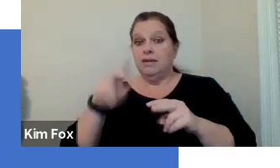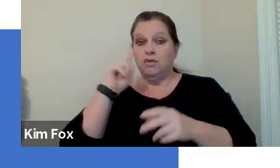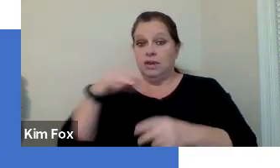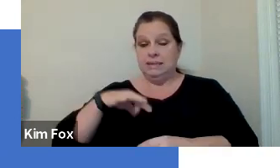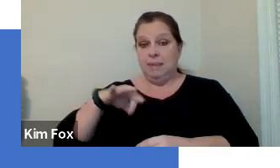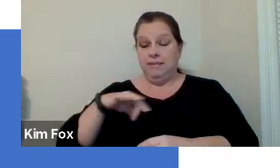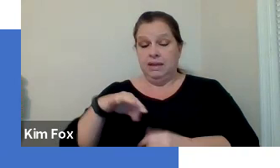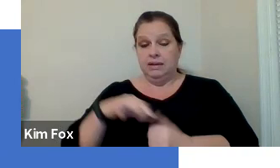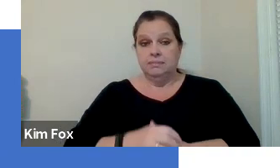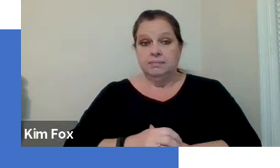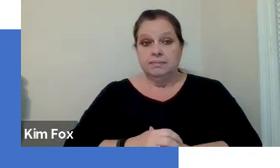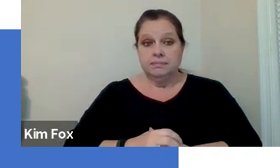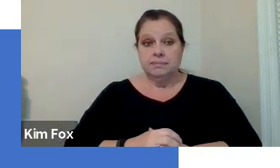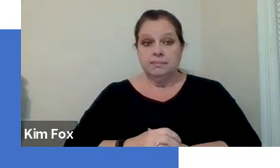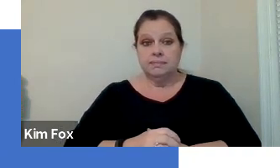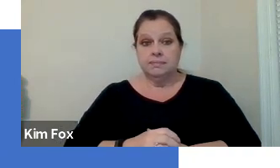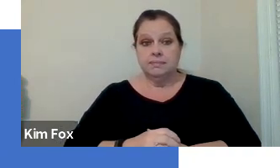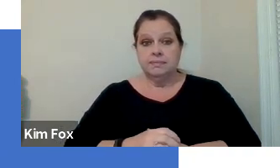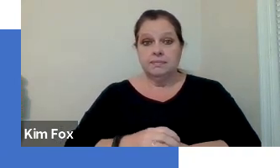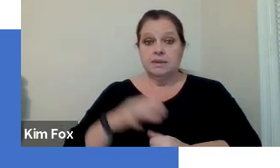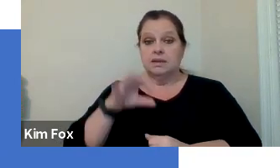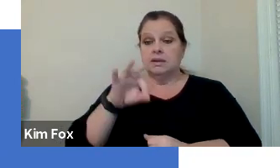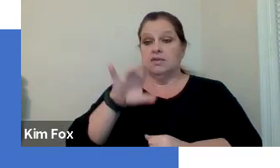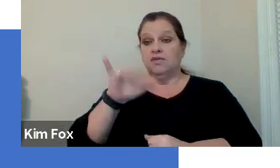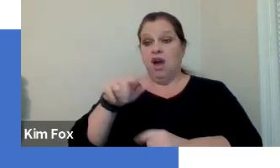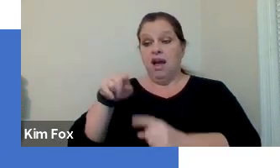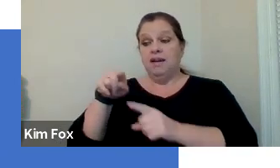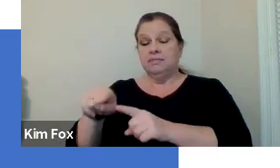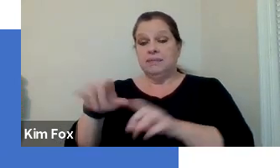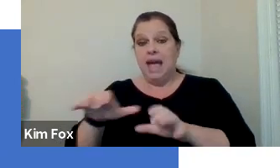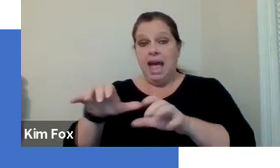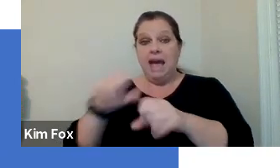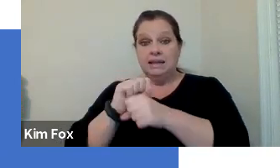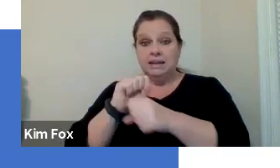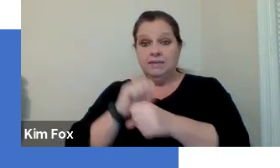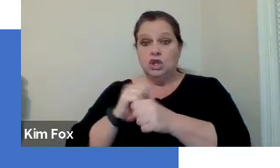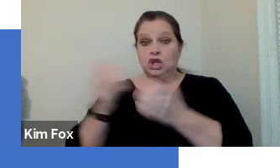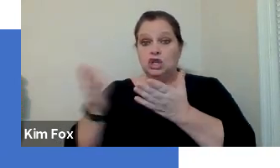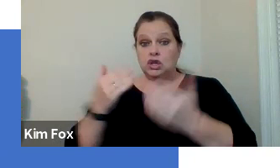benefit. For the FRI scholarship, active duty service members